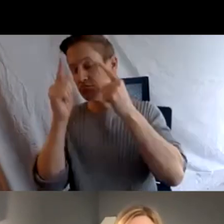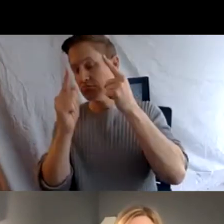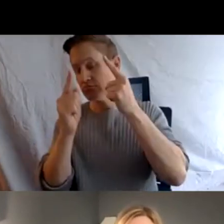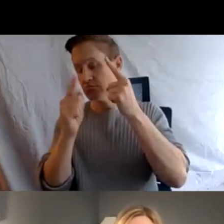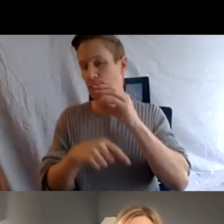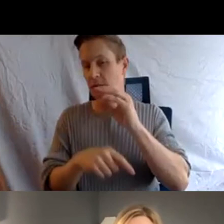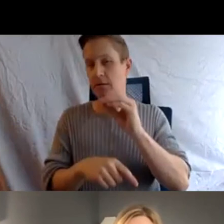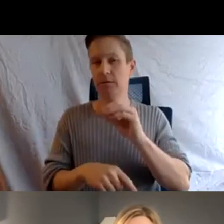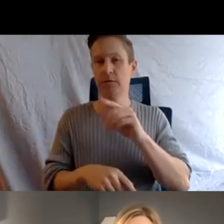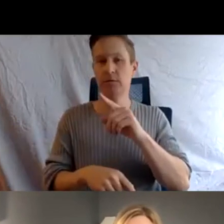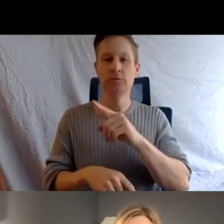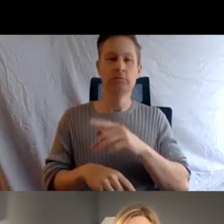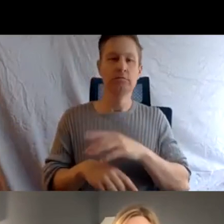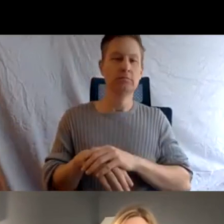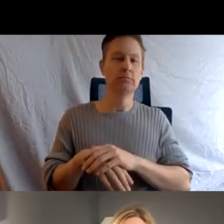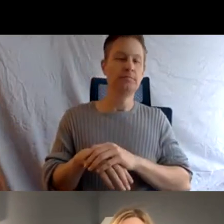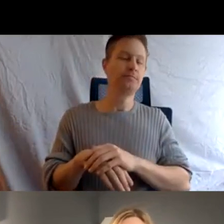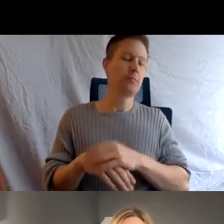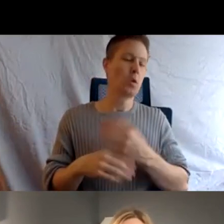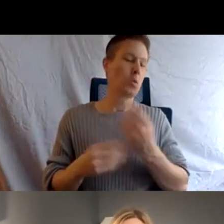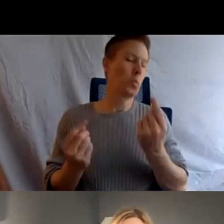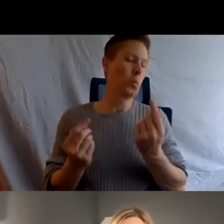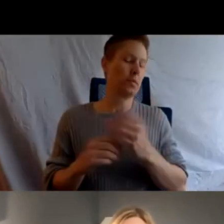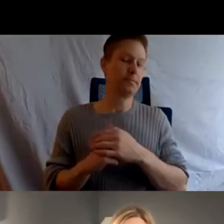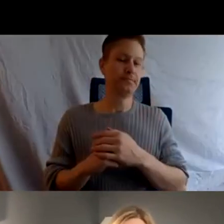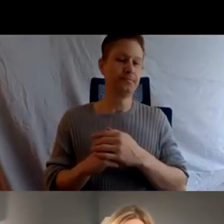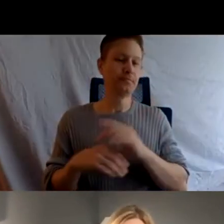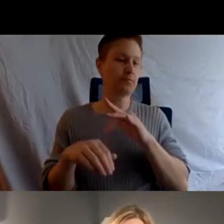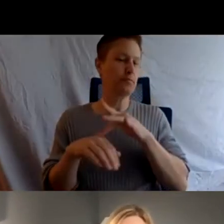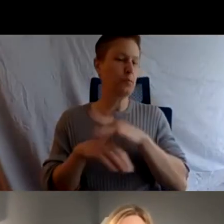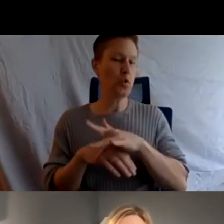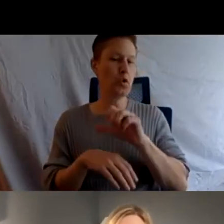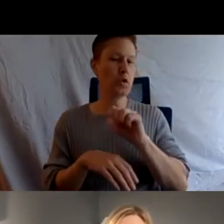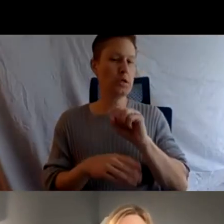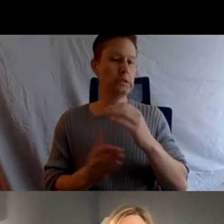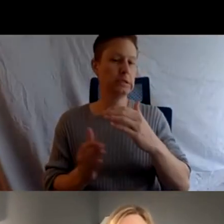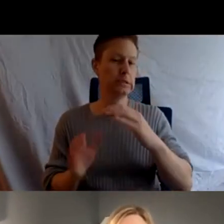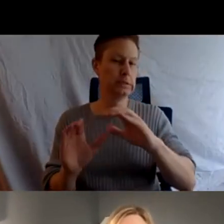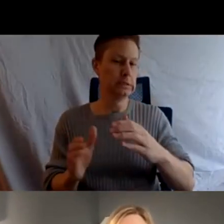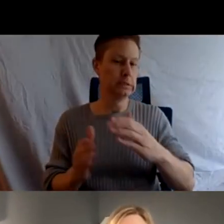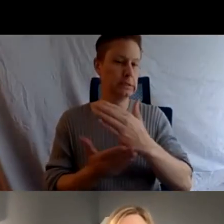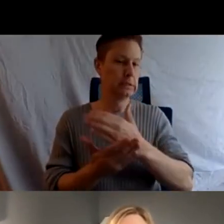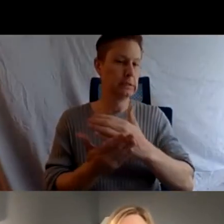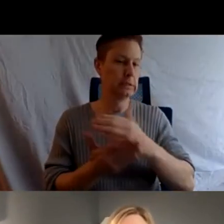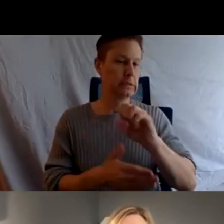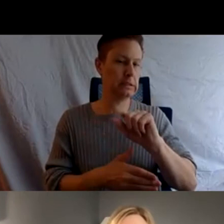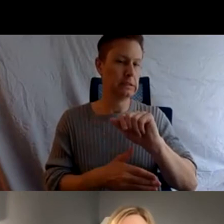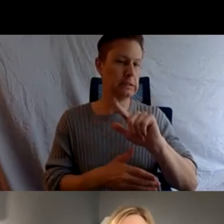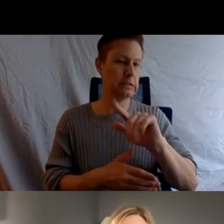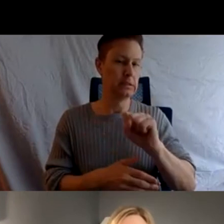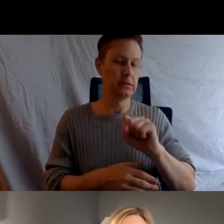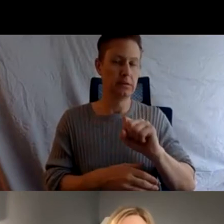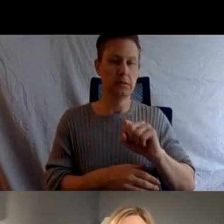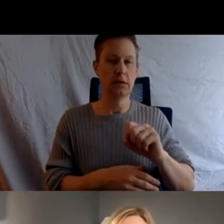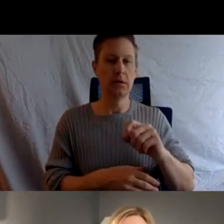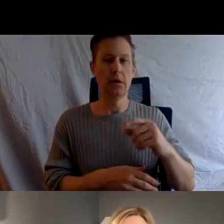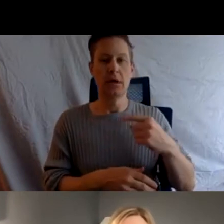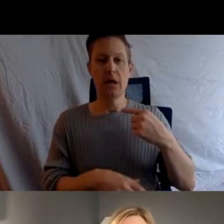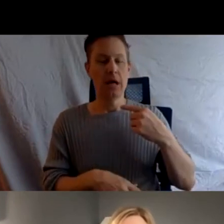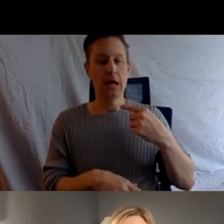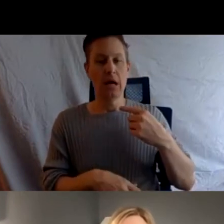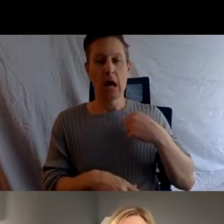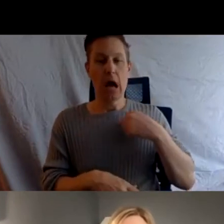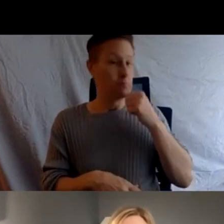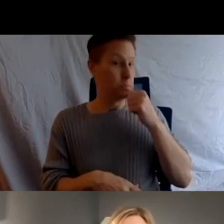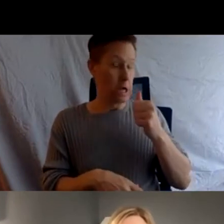still toying around with it, or you just in the early stages? Folks want to know. Yeah, I don't. I'm not on a show